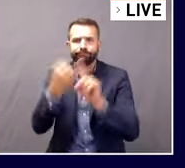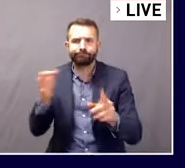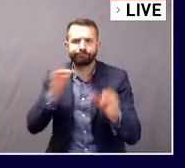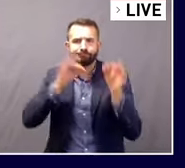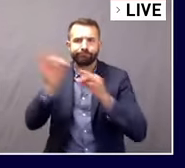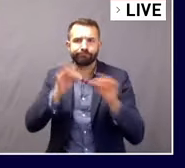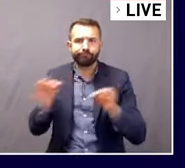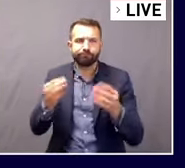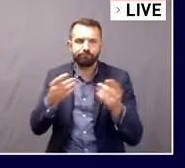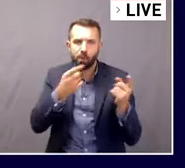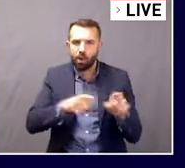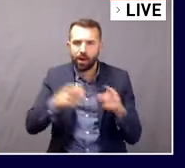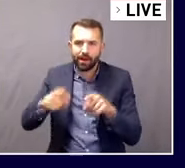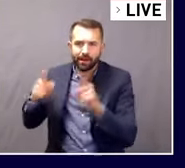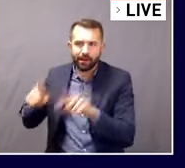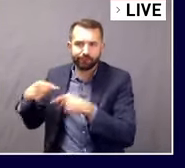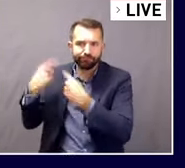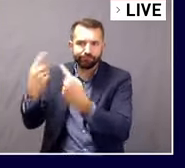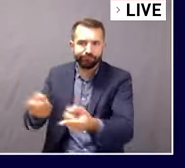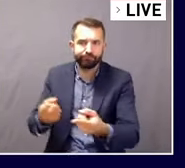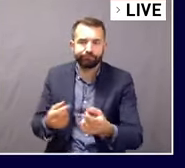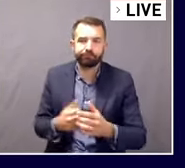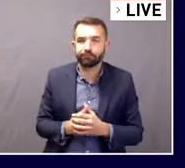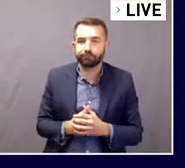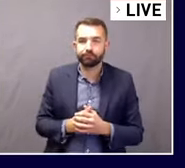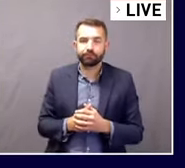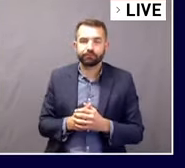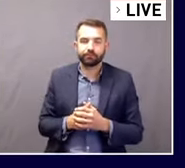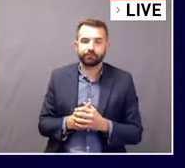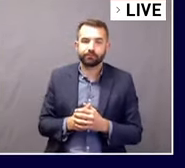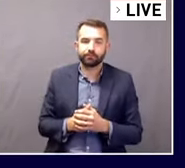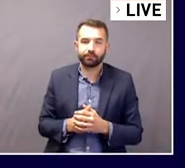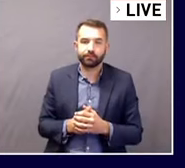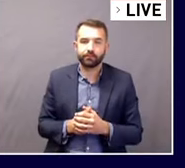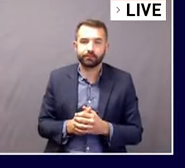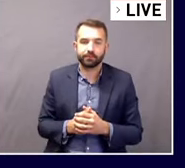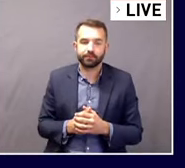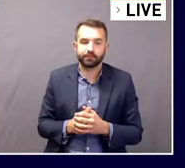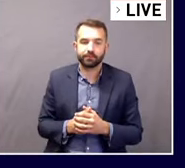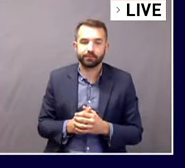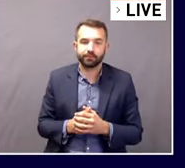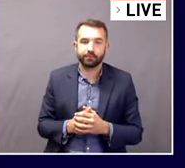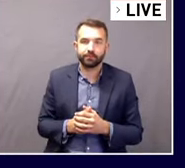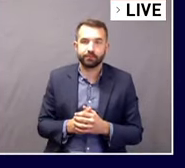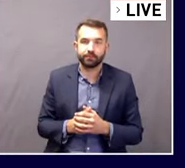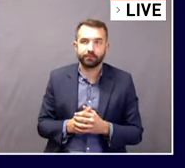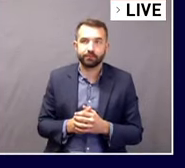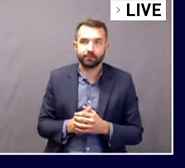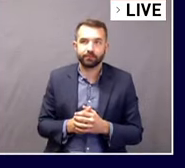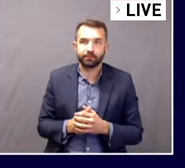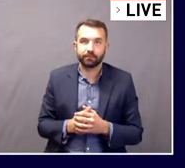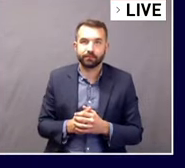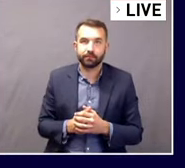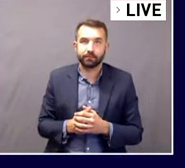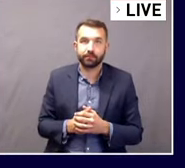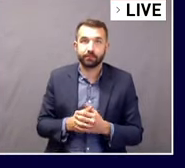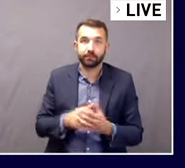of the outbreaks most directly related to that event, which is the outbreak at the Maple Crest Nursing